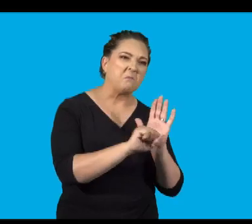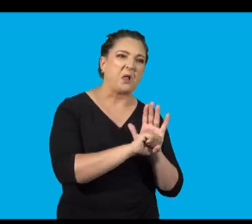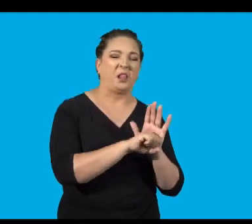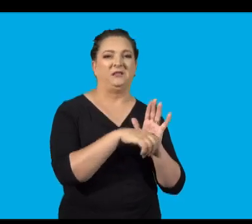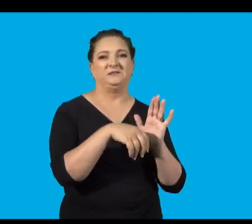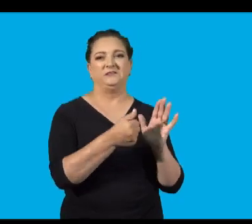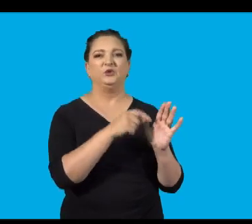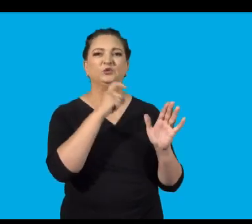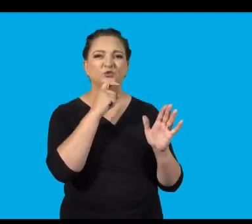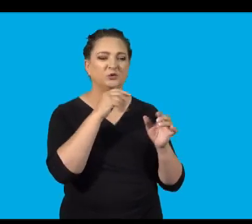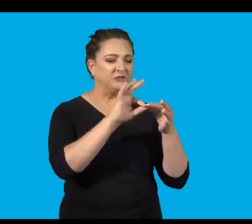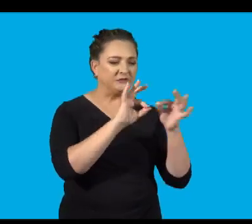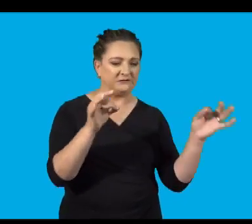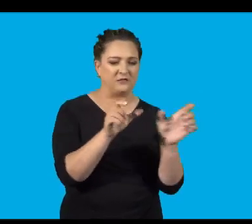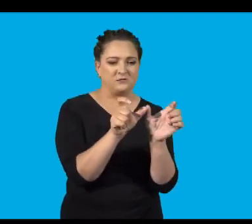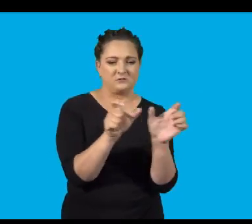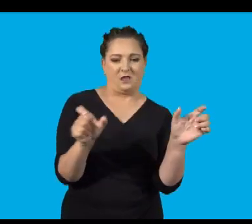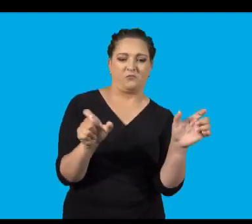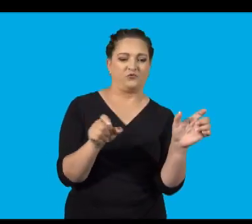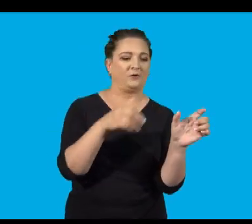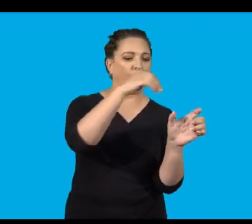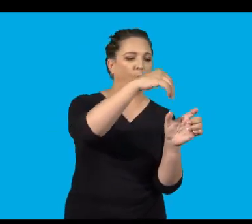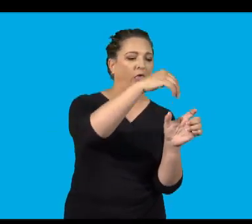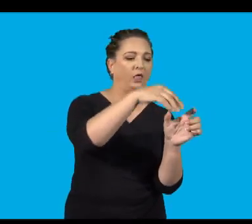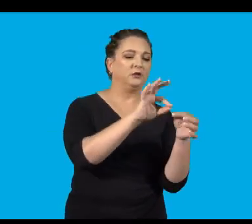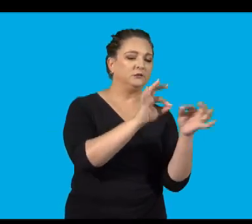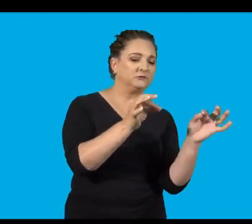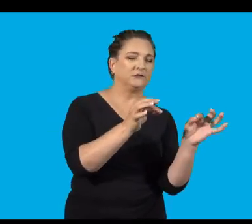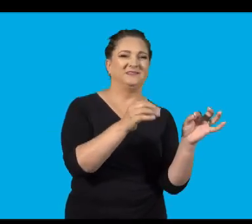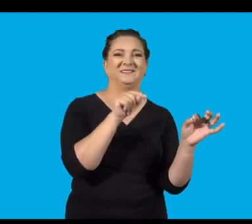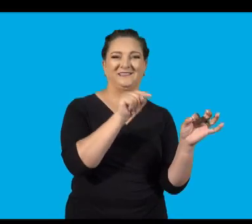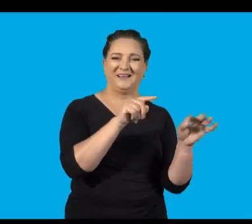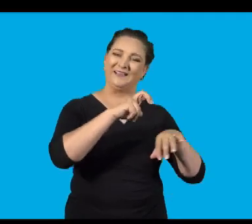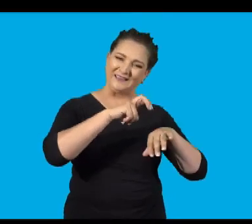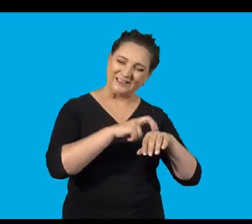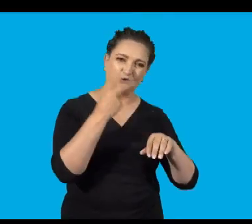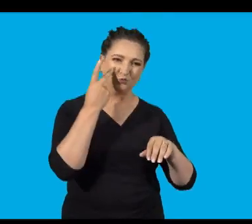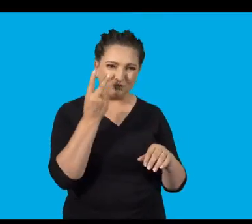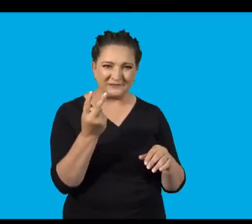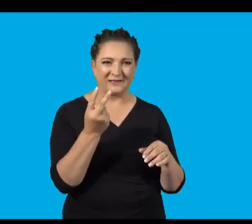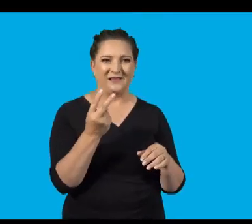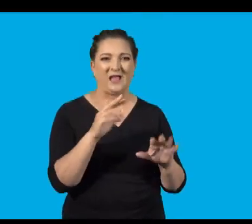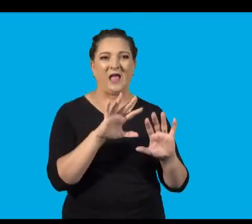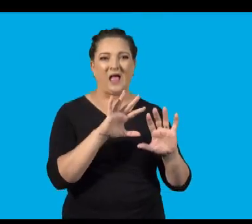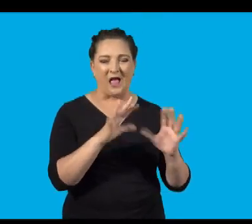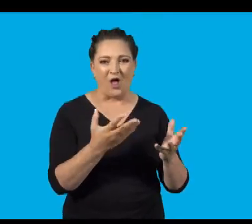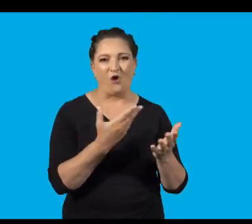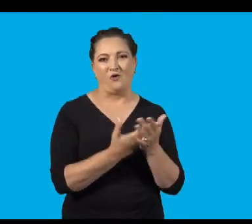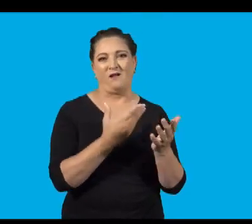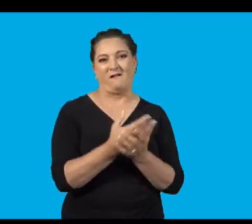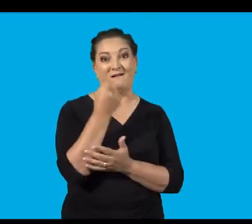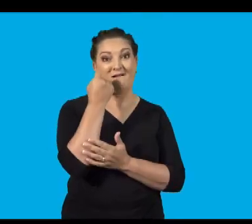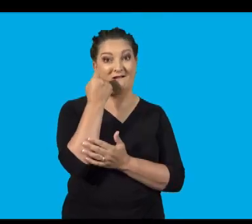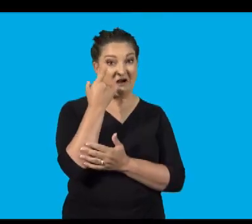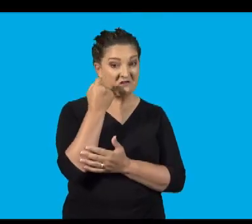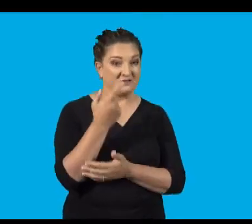clarify meaning. They separate sentences and their parts, all right? So this is where you need to pay attention. Their parts to help the reader